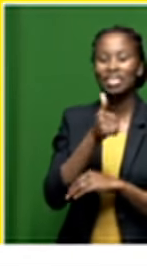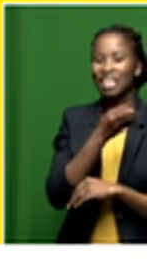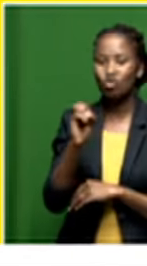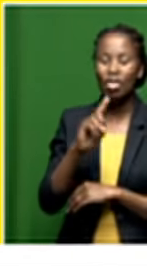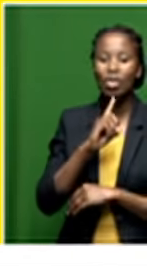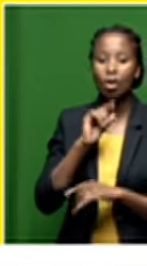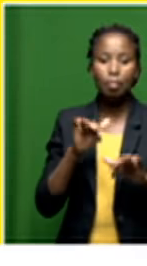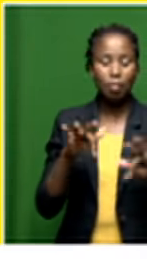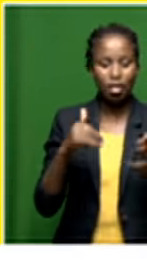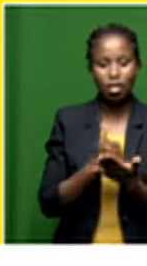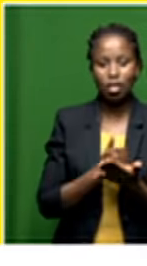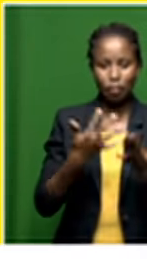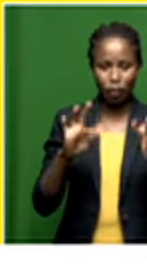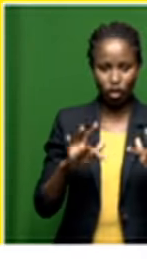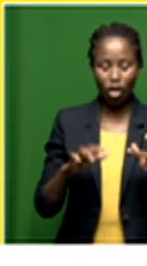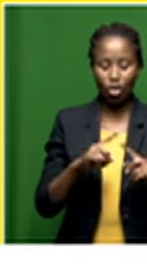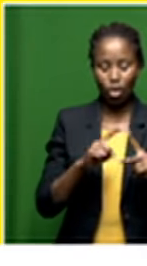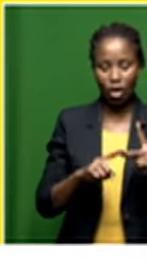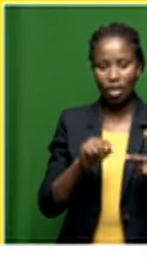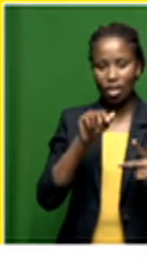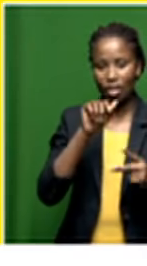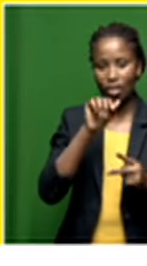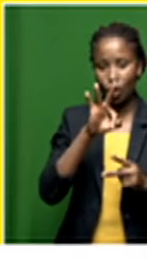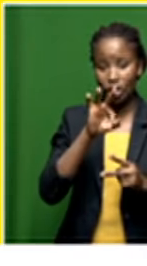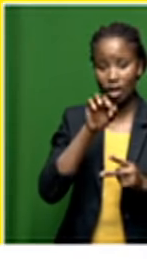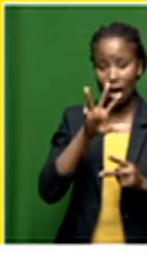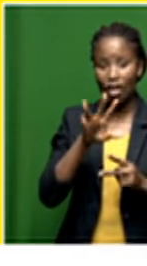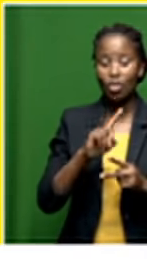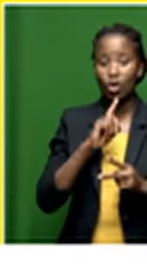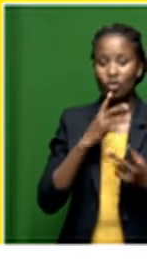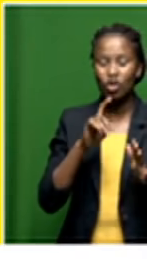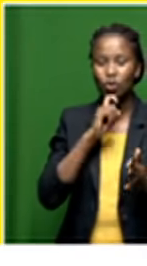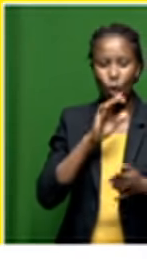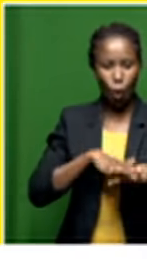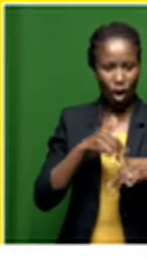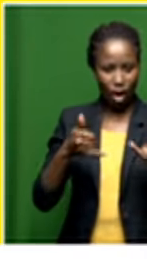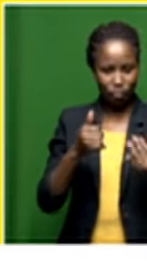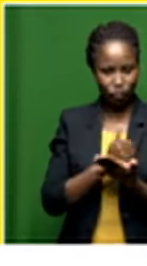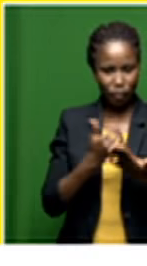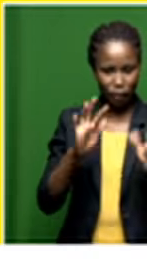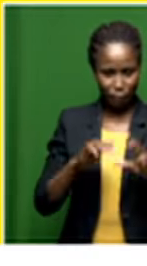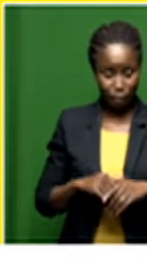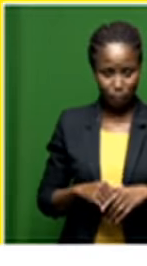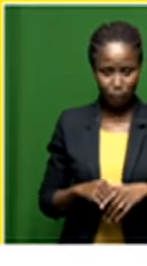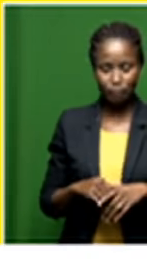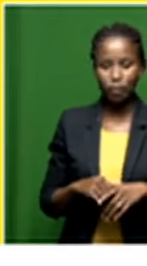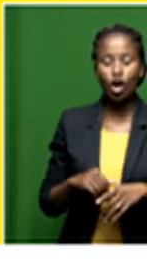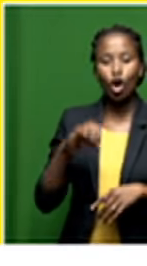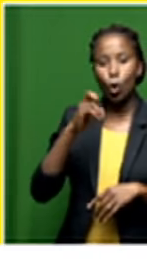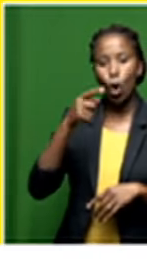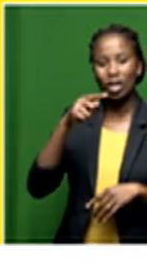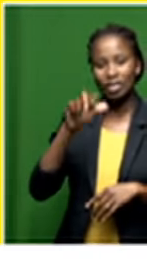to vote this past weekend, while 39,000 actually used the online registration system. COGTA Minister